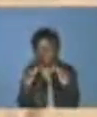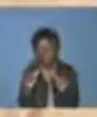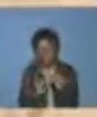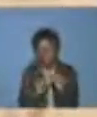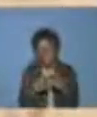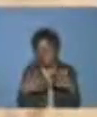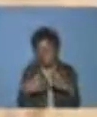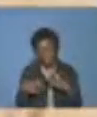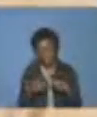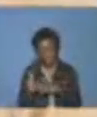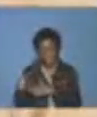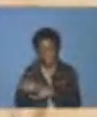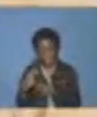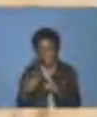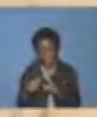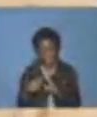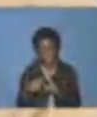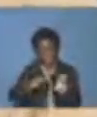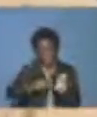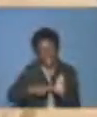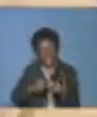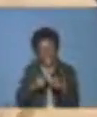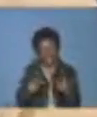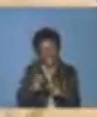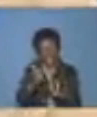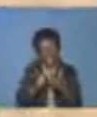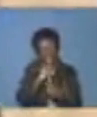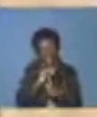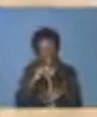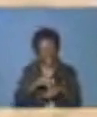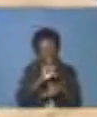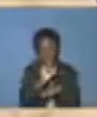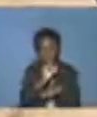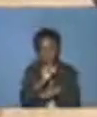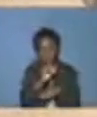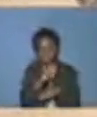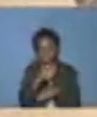up to the area of the starting point, which is at the Fort Charlotte, I assume,